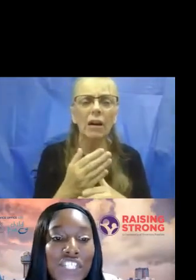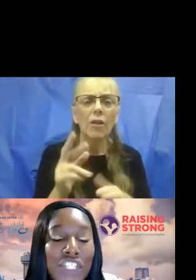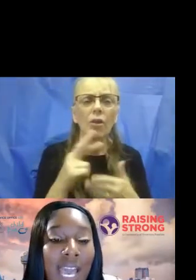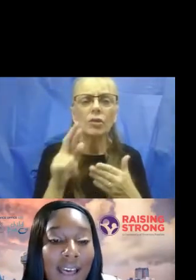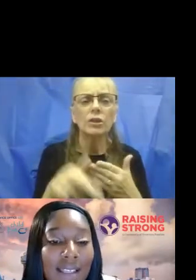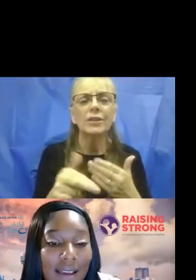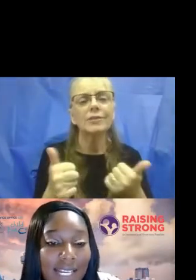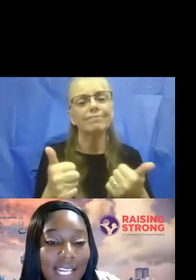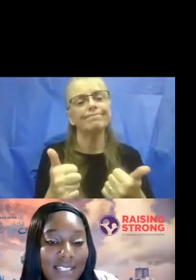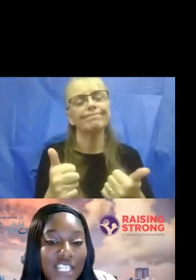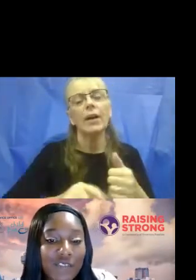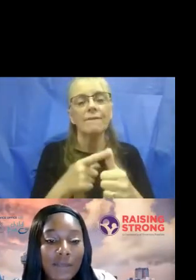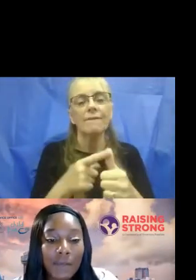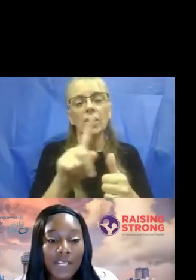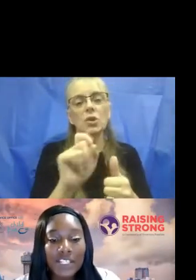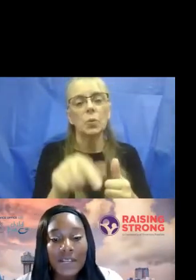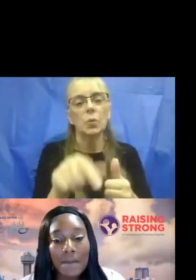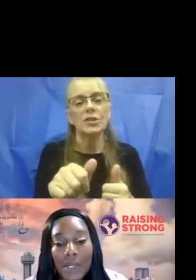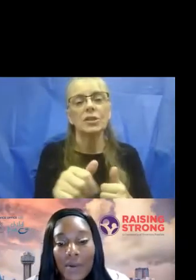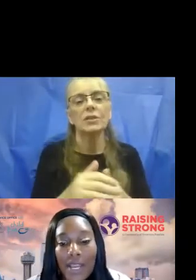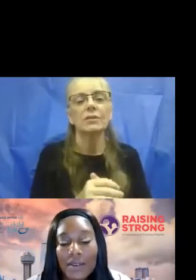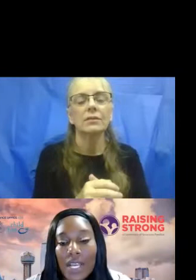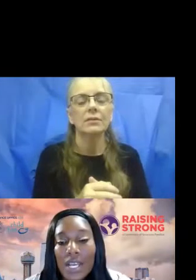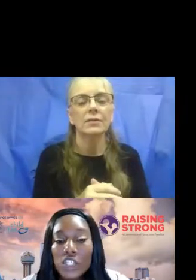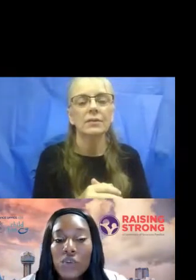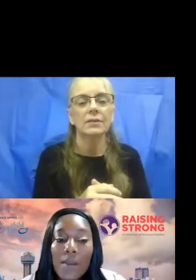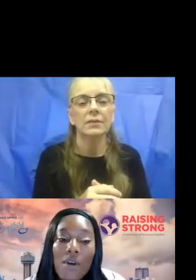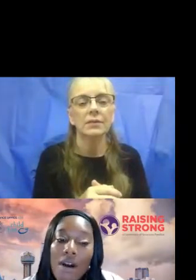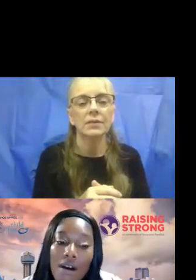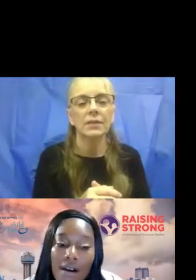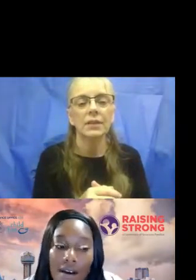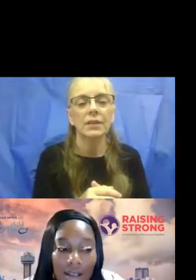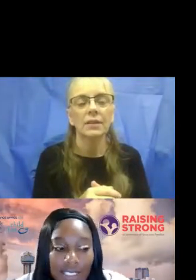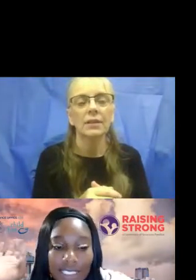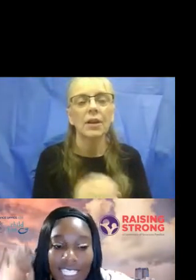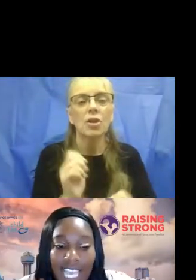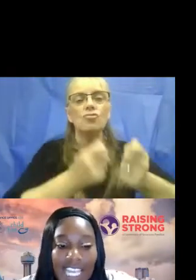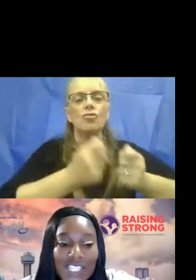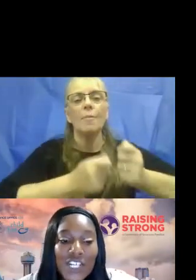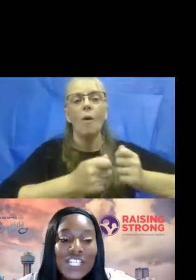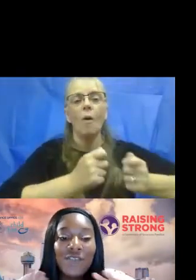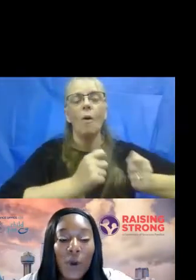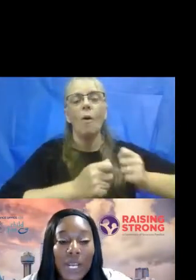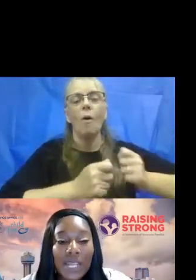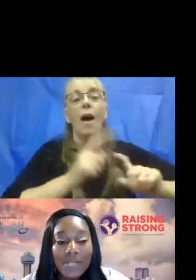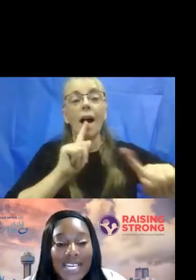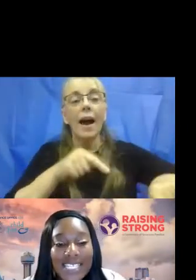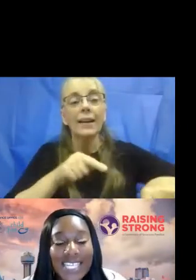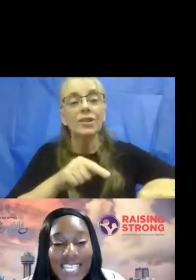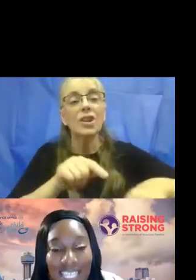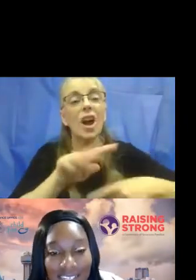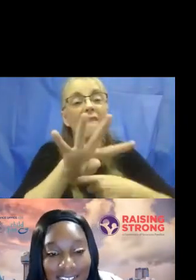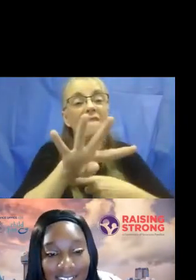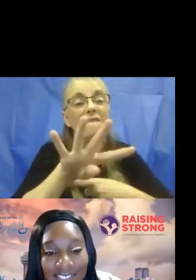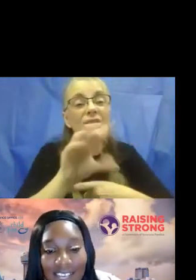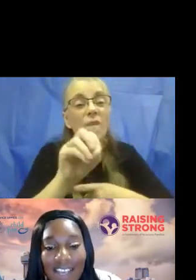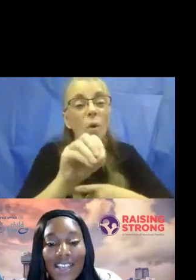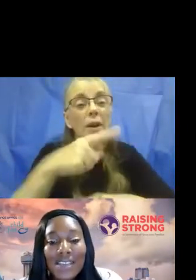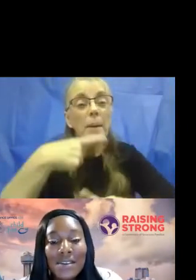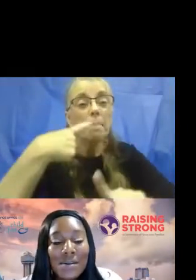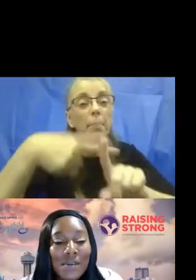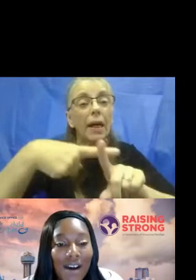first question. How long has Nurse Family Partnership been around? Drum roll. The answer is 40 plus